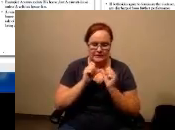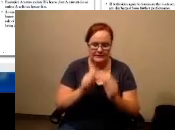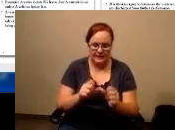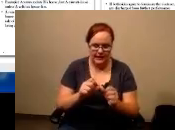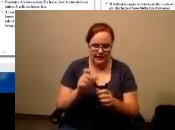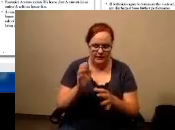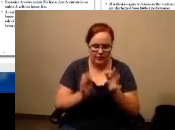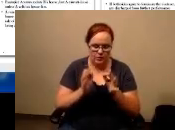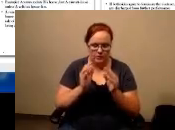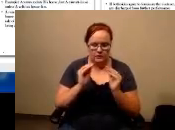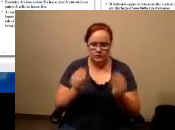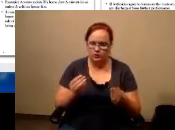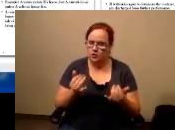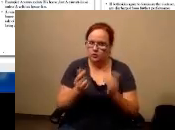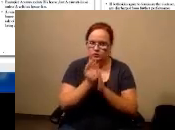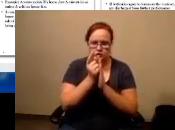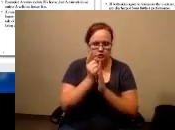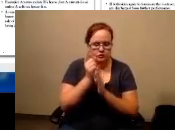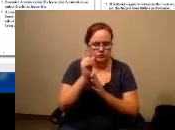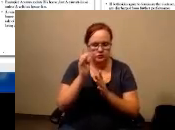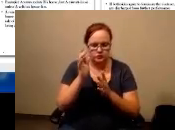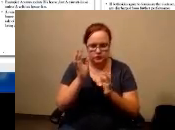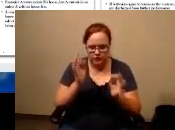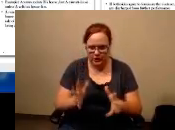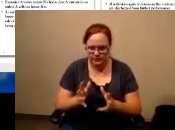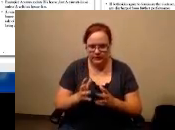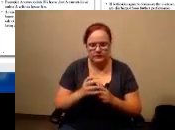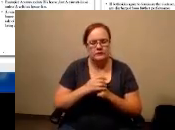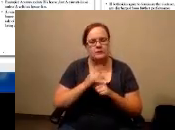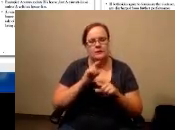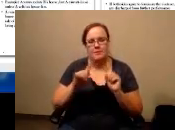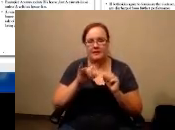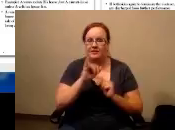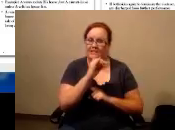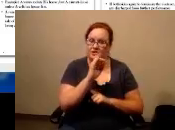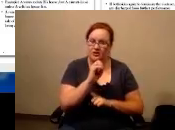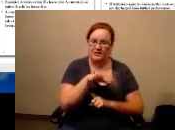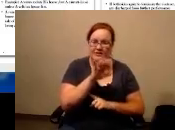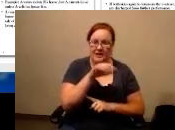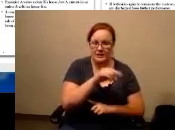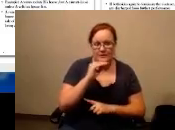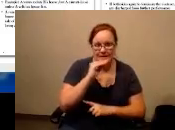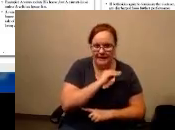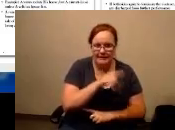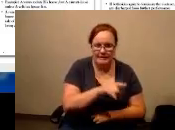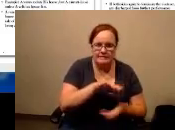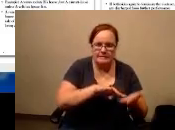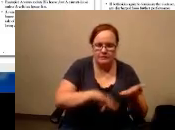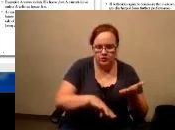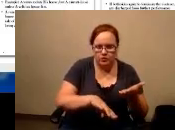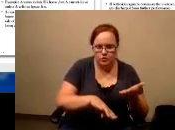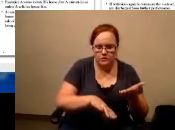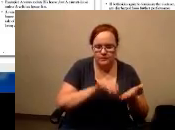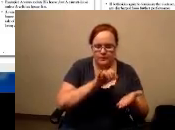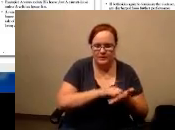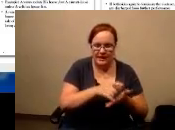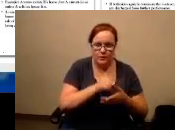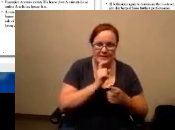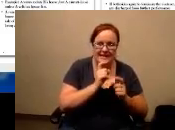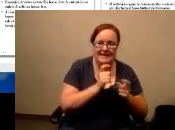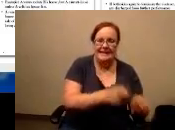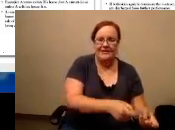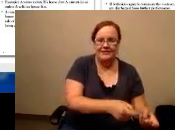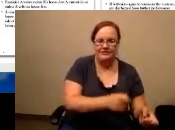was no summary judgment. We went to trial. We won. The judge found that the brother was lying. His excuse, by the way, was that it was a gift, not a